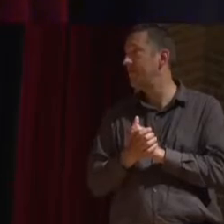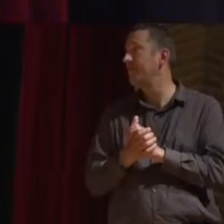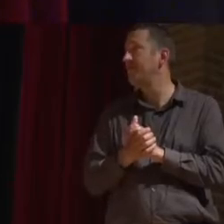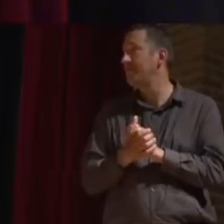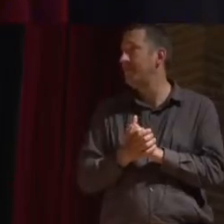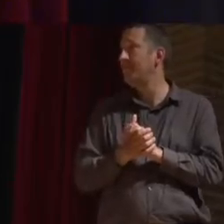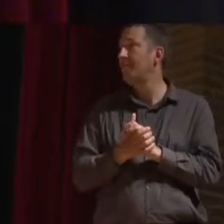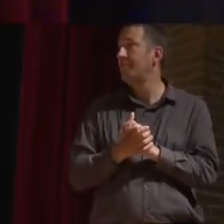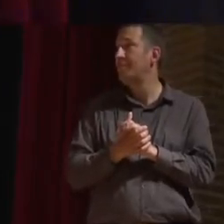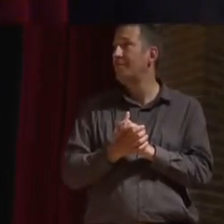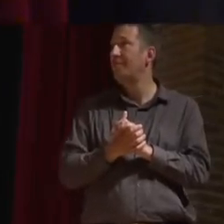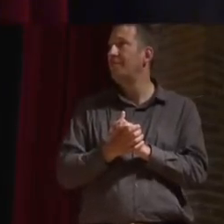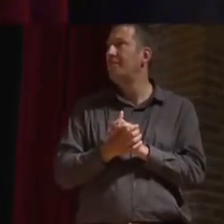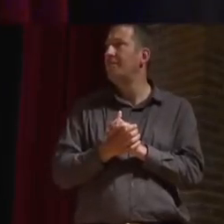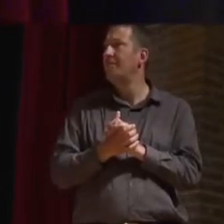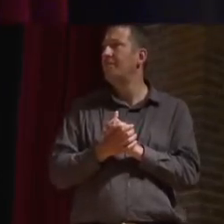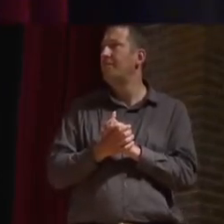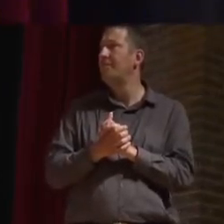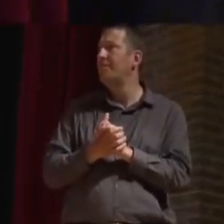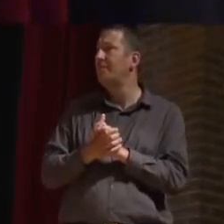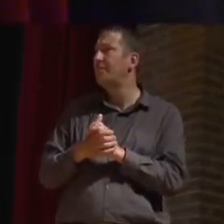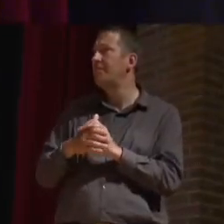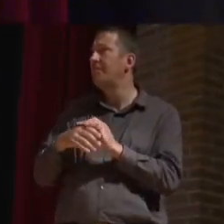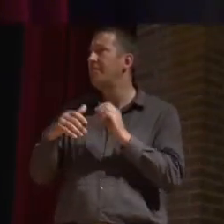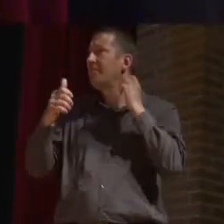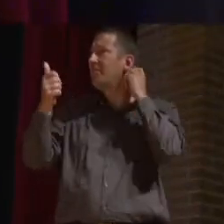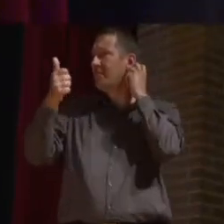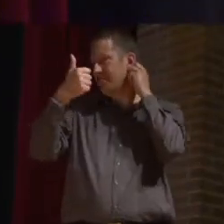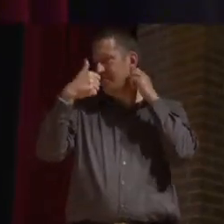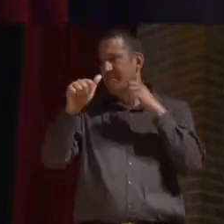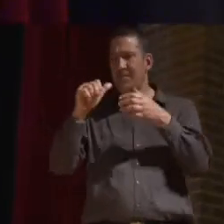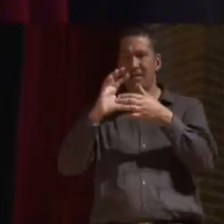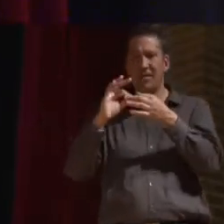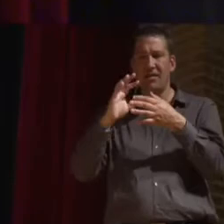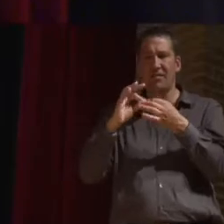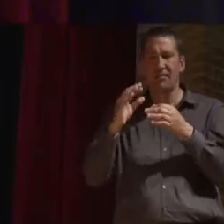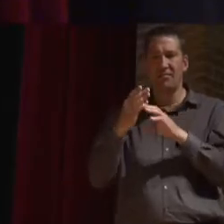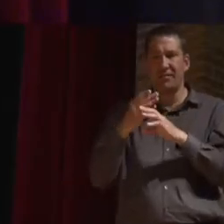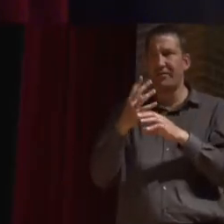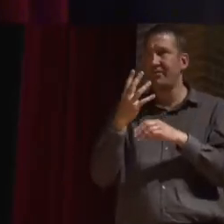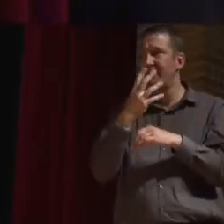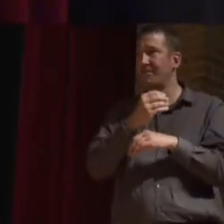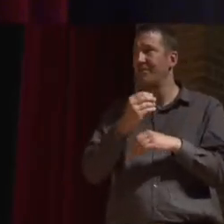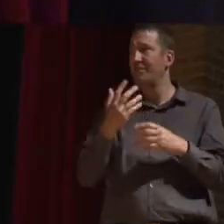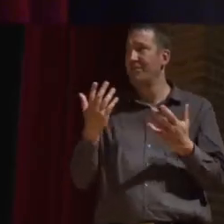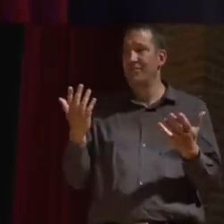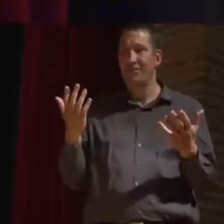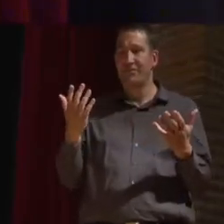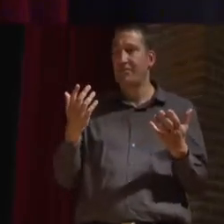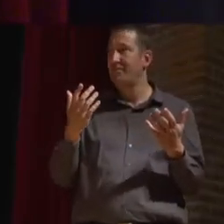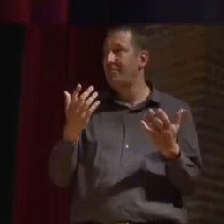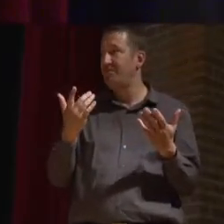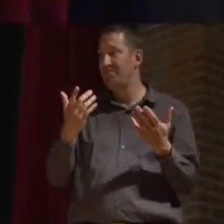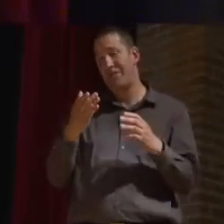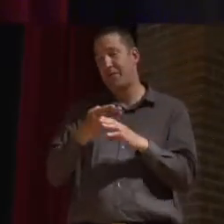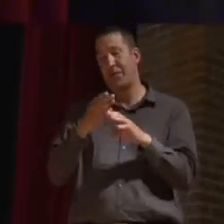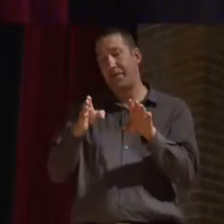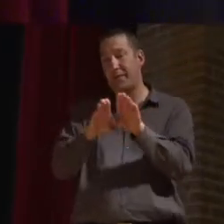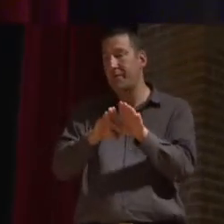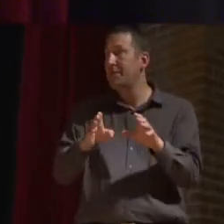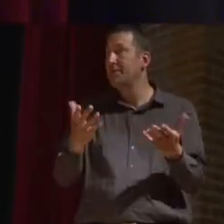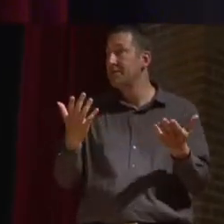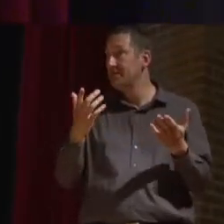Okay. Any parting comments for this evening? Anything that anybody would like to share